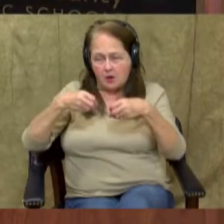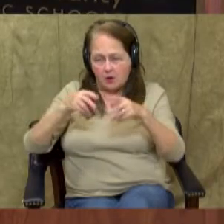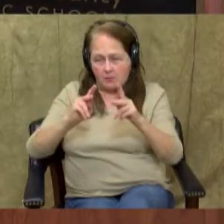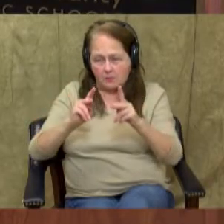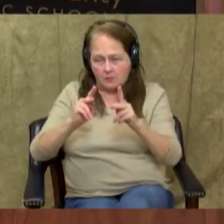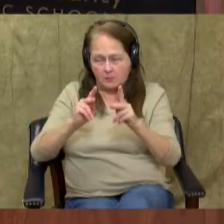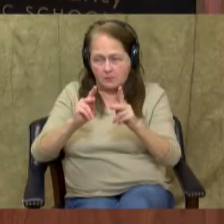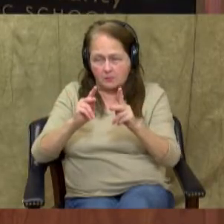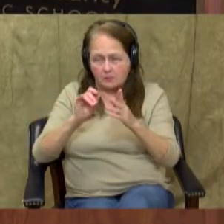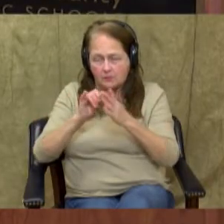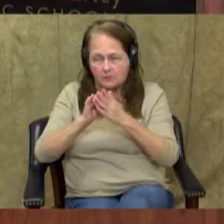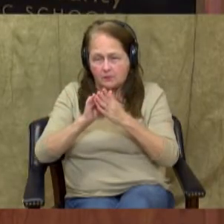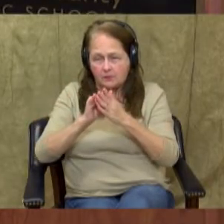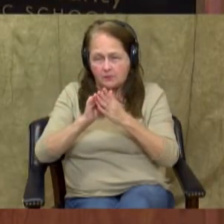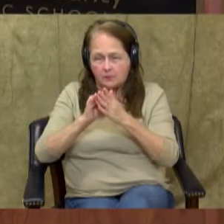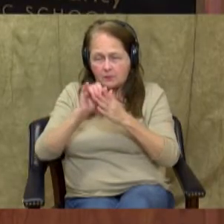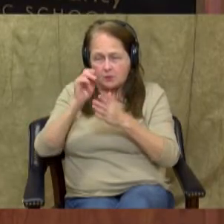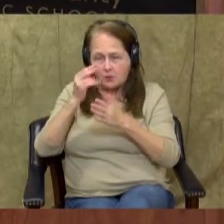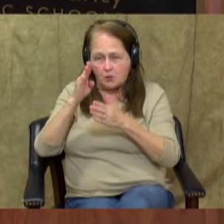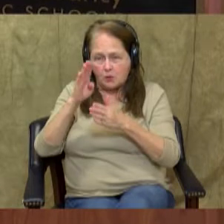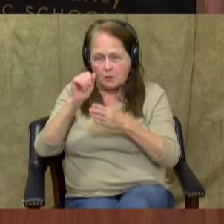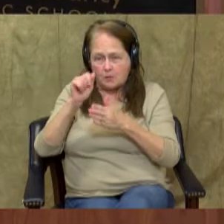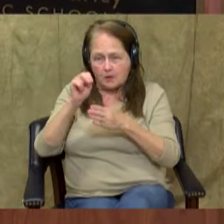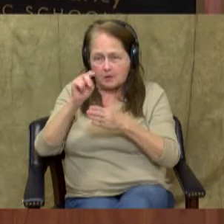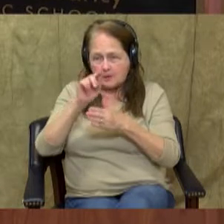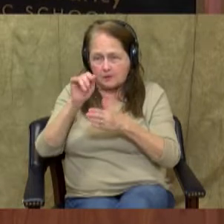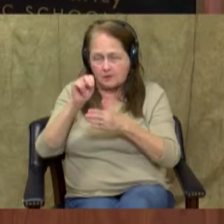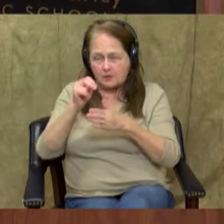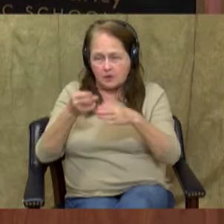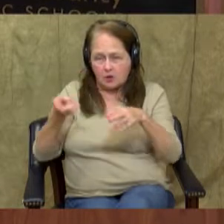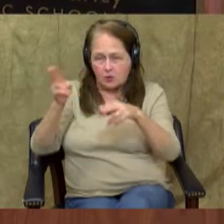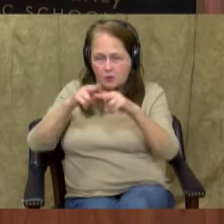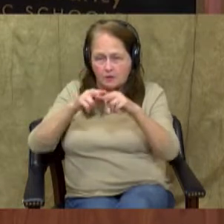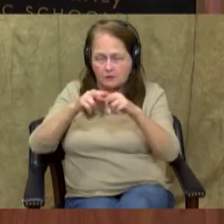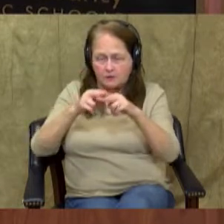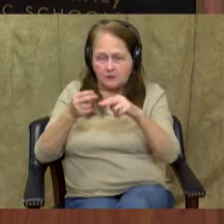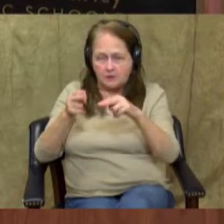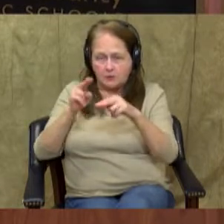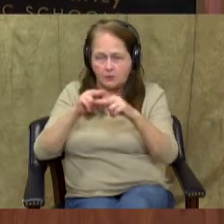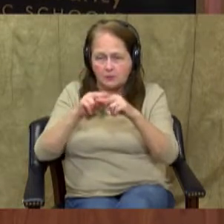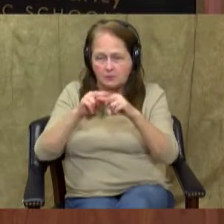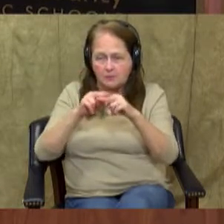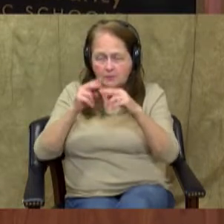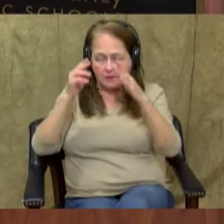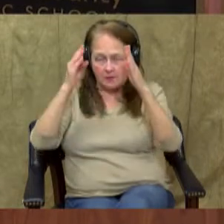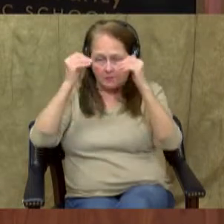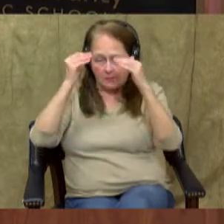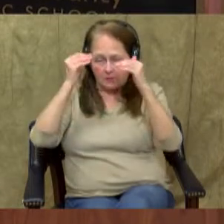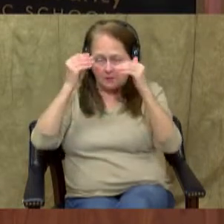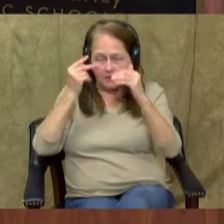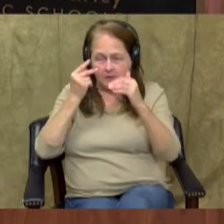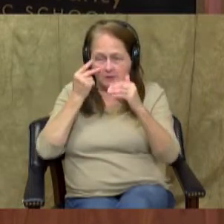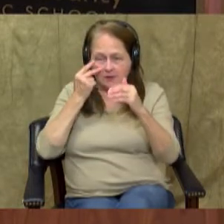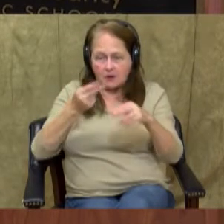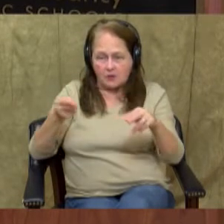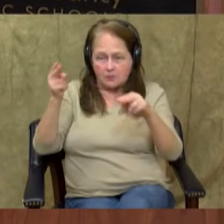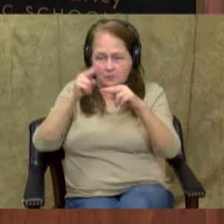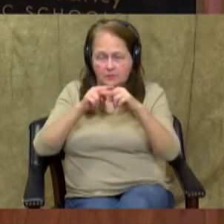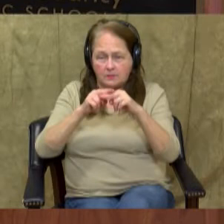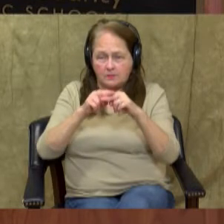And the rate of urbanization worldwide is increasing. So we're expecting to see that drastically go up.